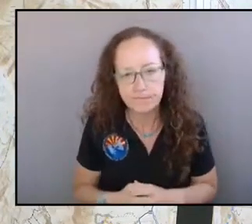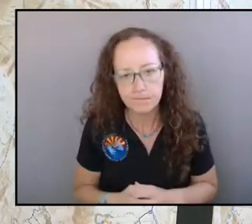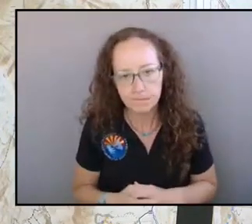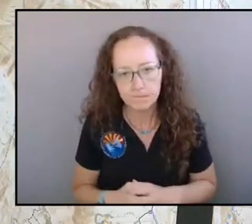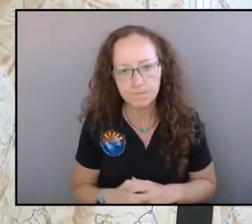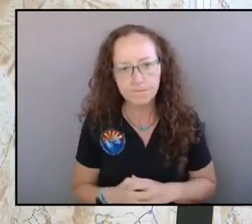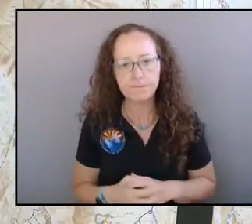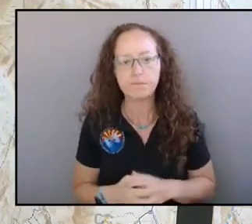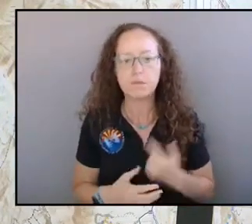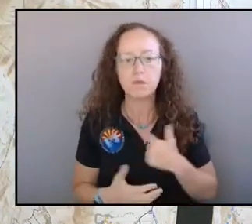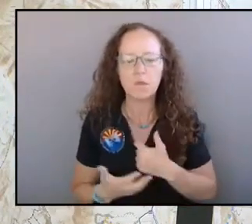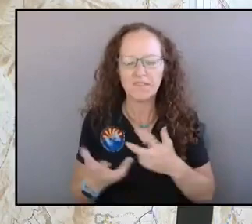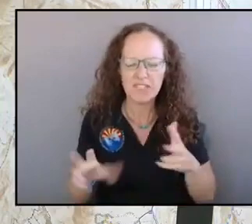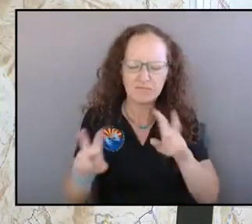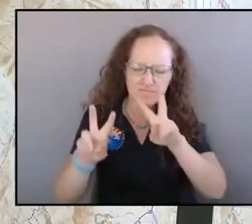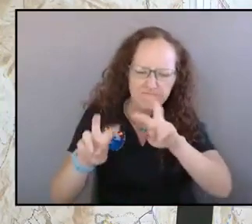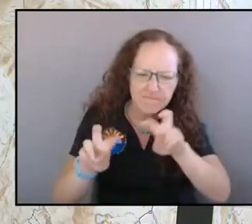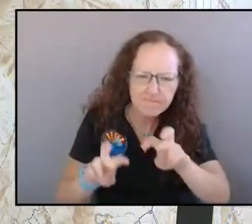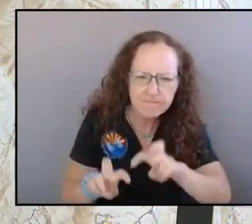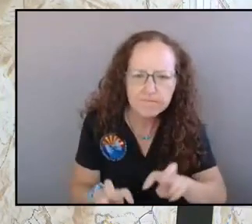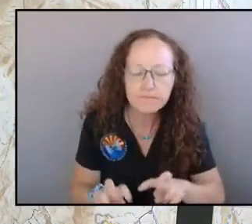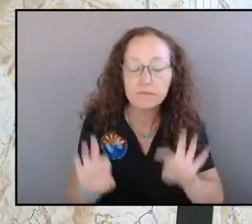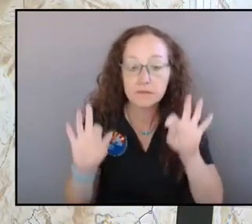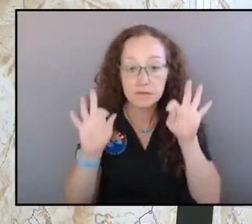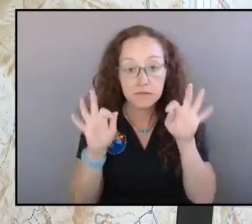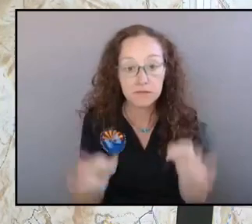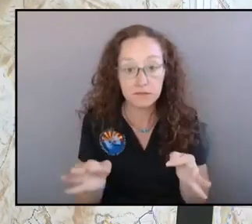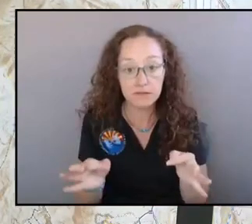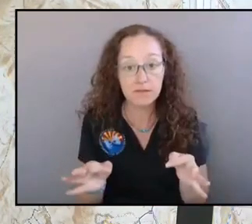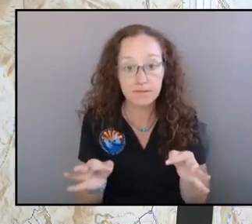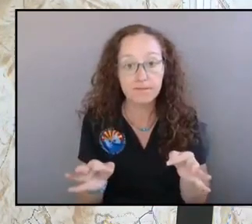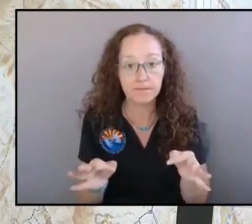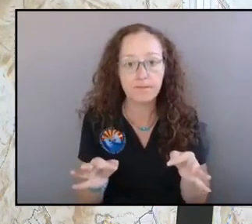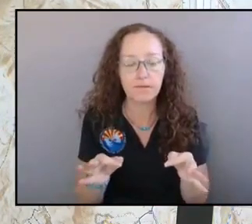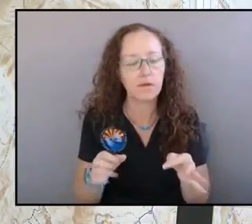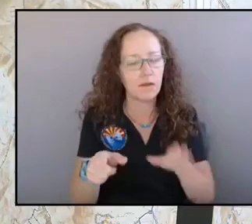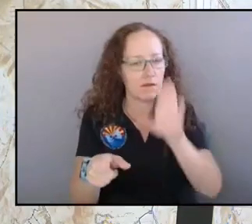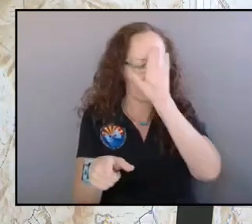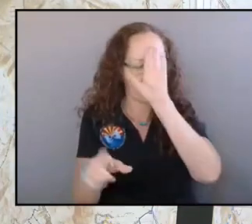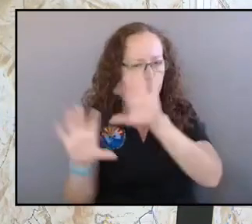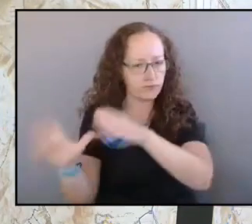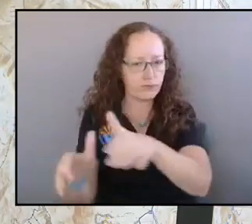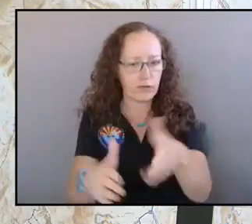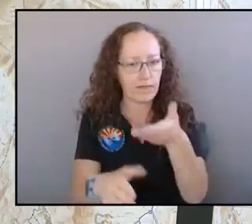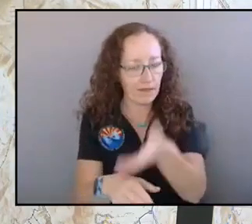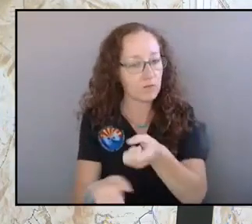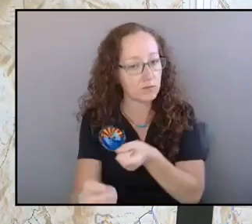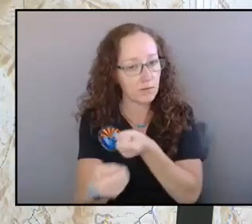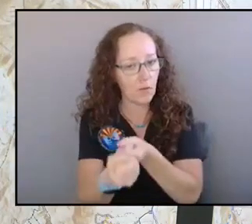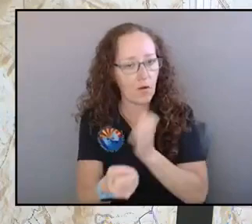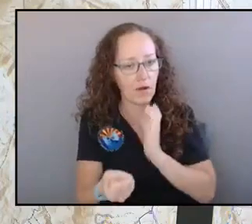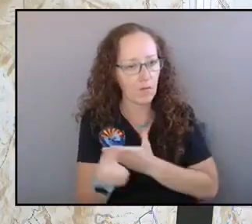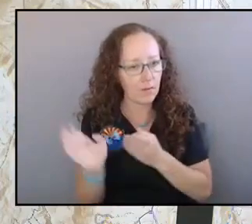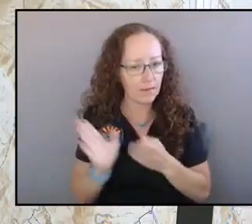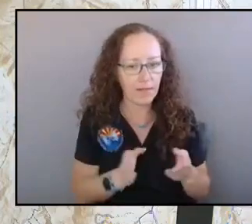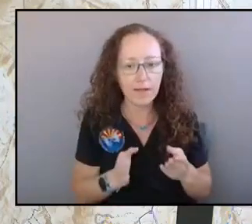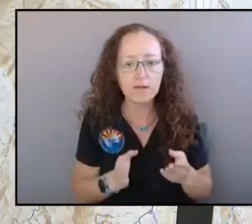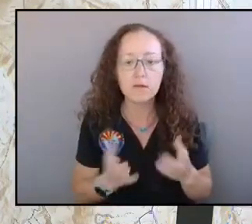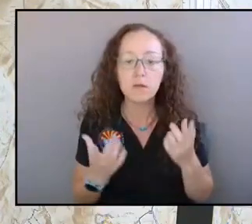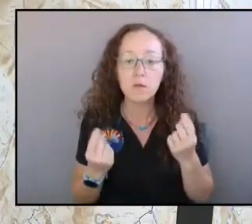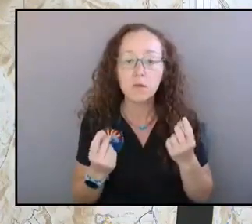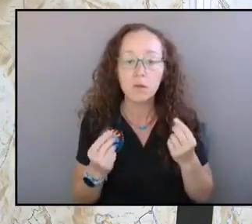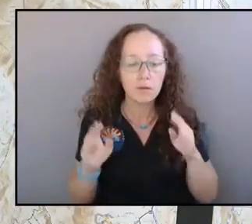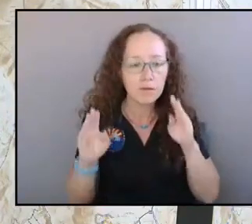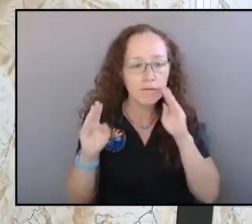closely, what we've chosen to do, and the crews that are doing it are in support of this plan, is we're going to concentrate our efforts on the ground between